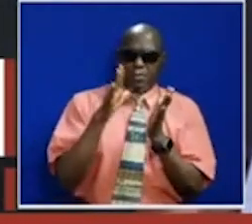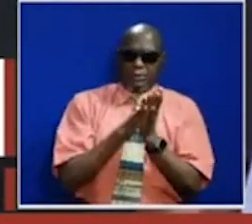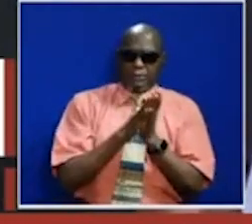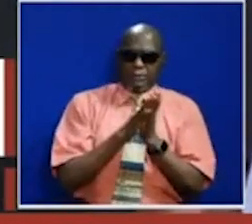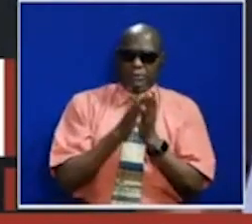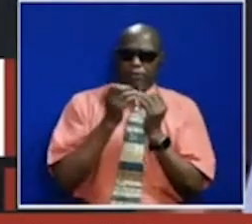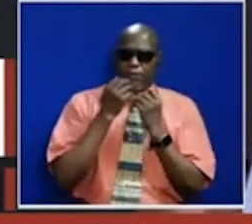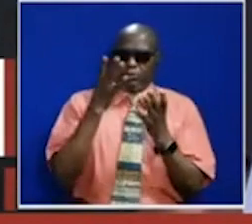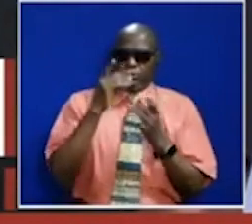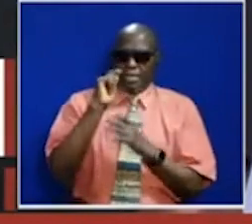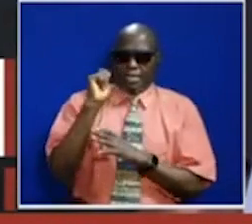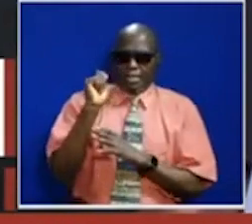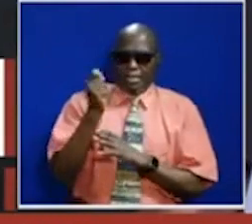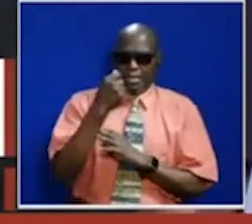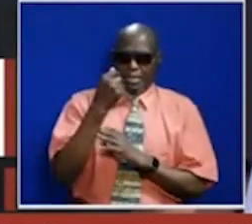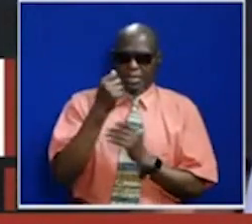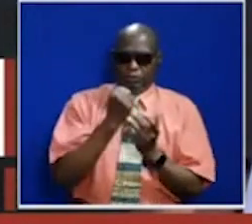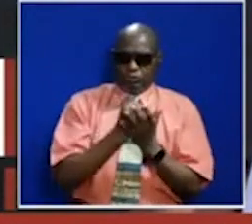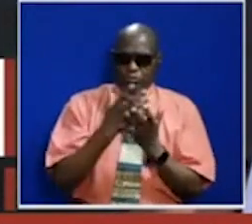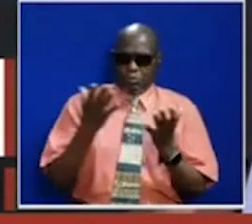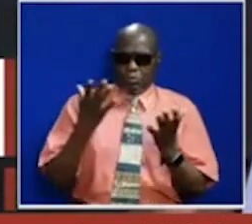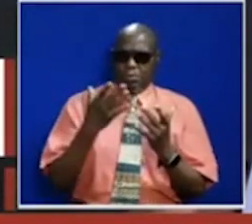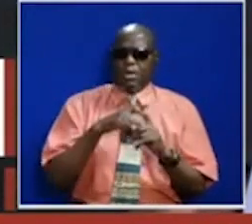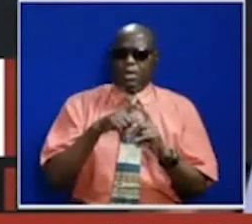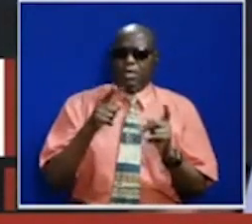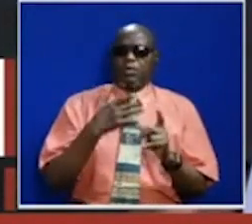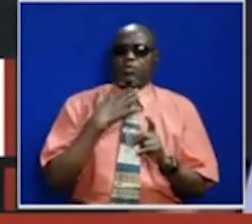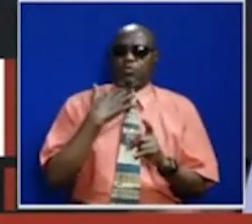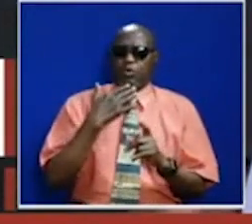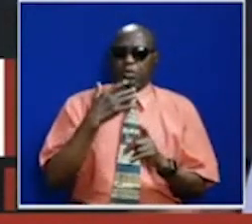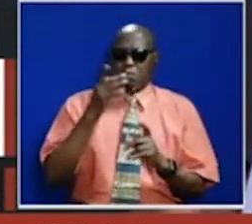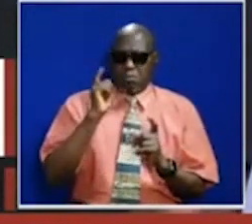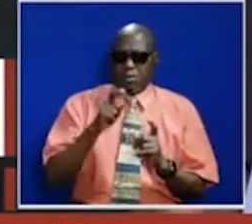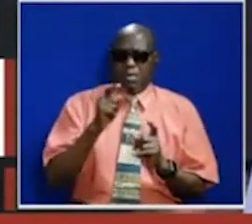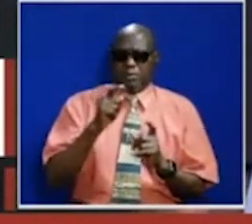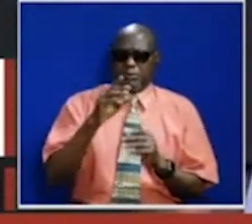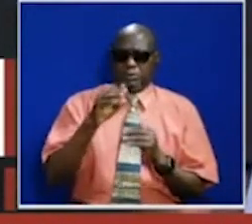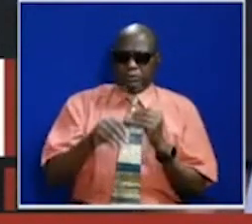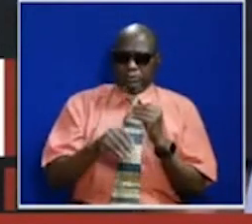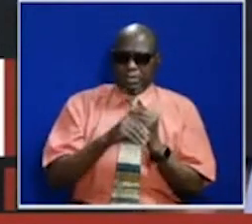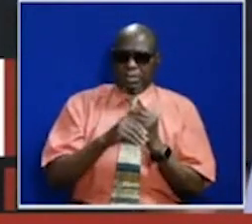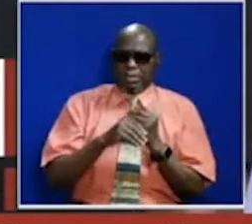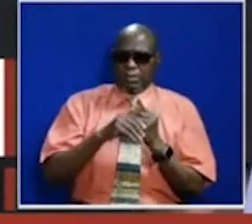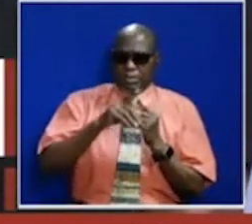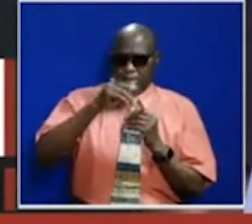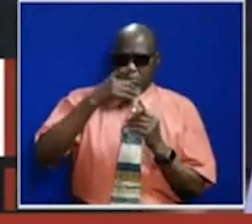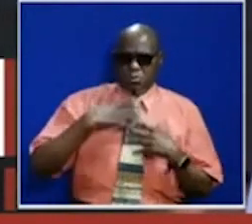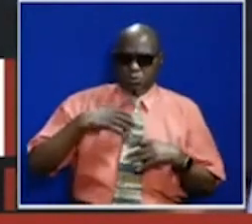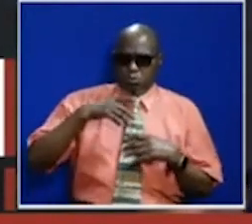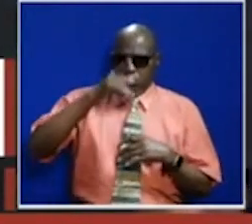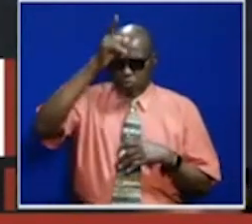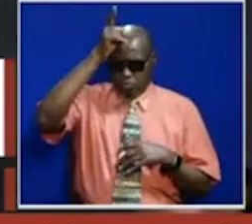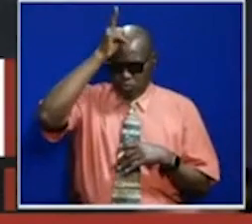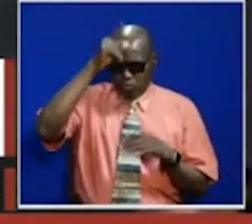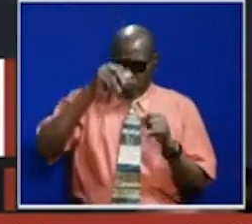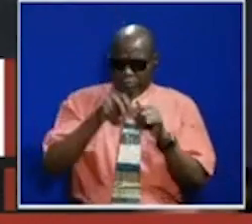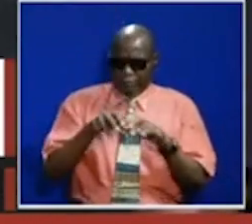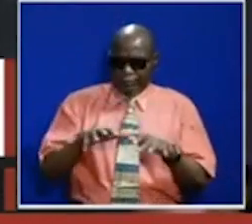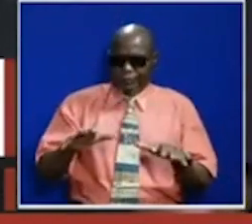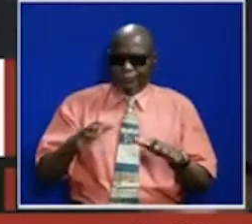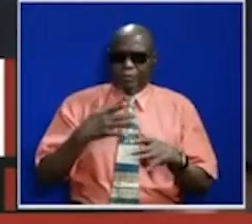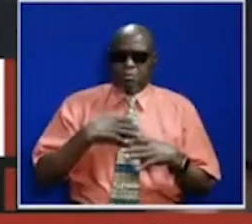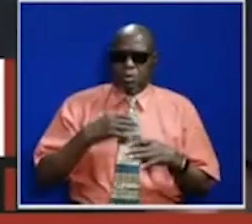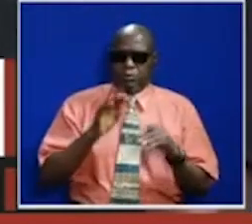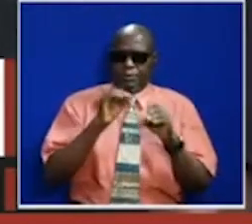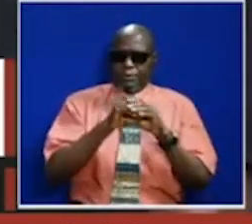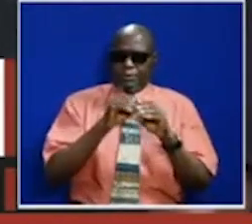Gazette, but we would like them to go further to ensure that the people within the rural settings, for persons who are not able to